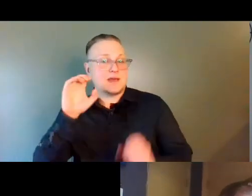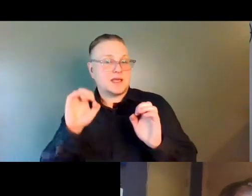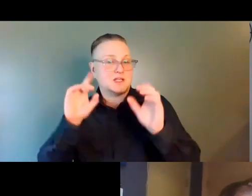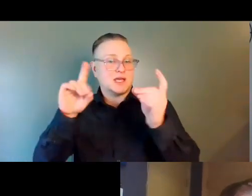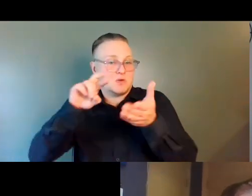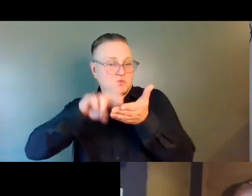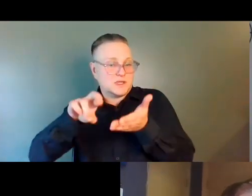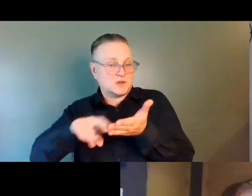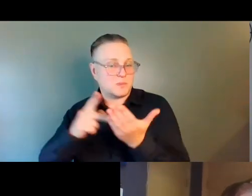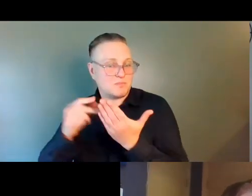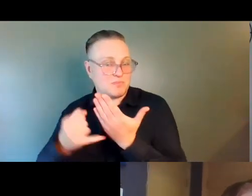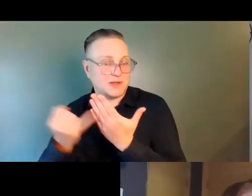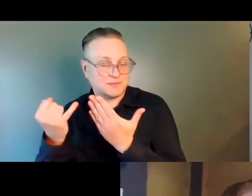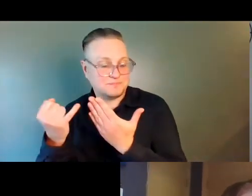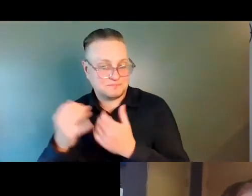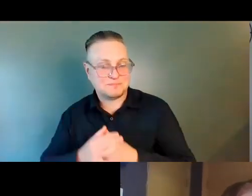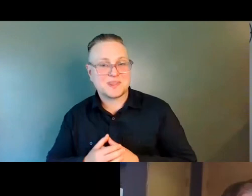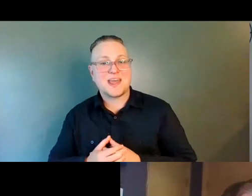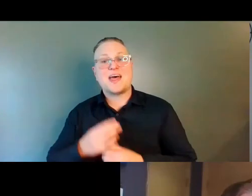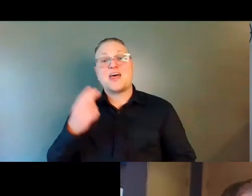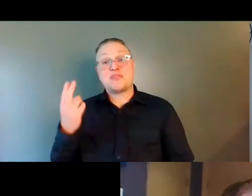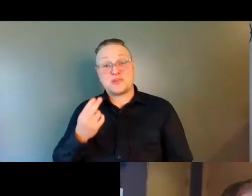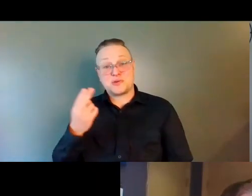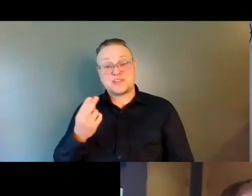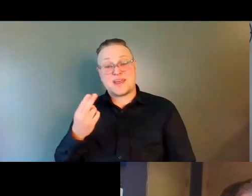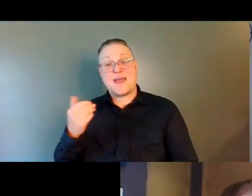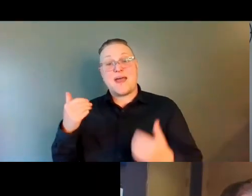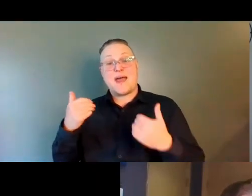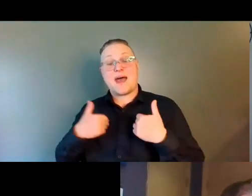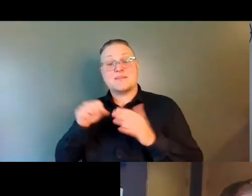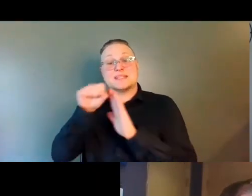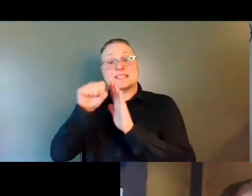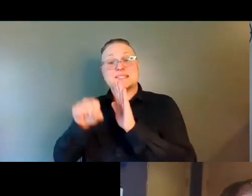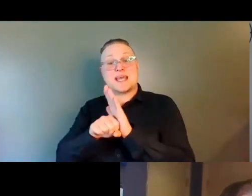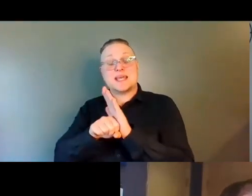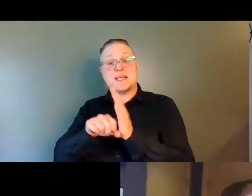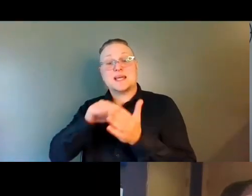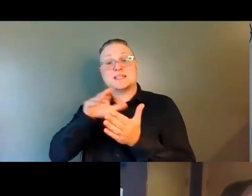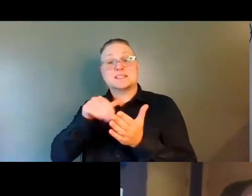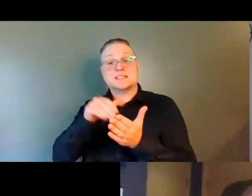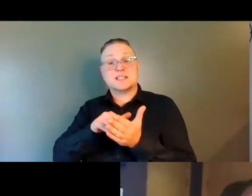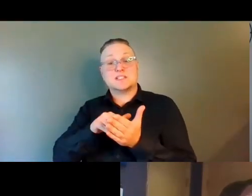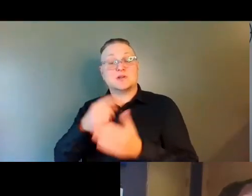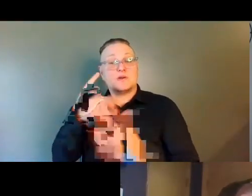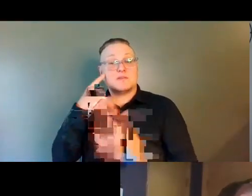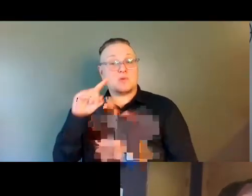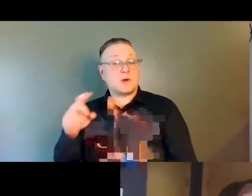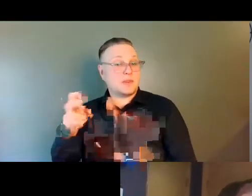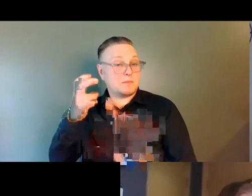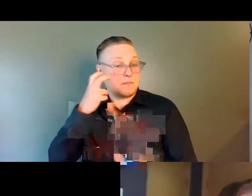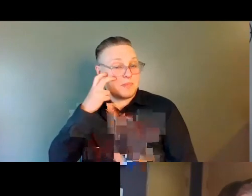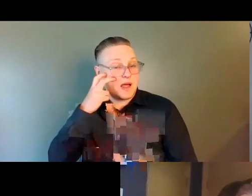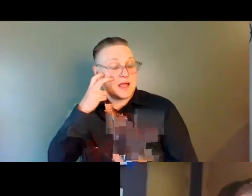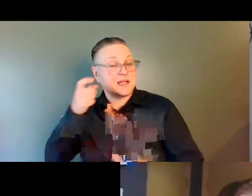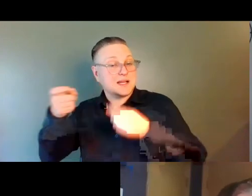at noon, we're thrilled to have the Director of State Services for the Blind, Natasha Jerde, forgive me